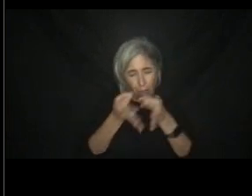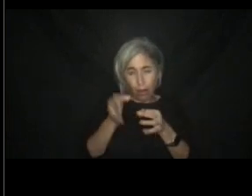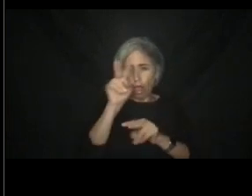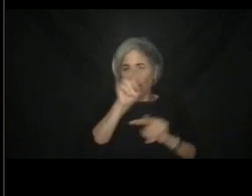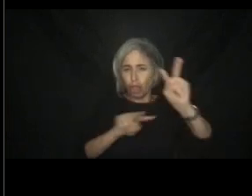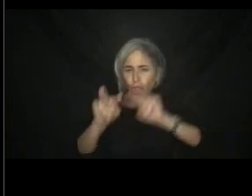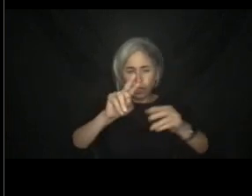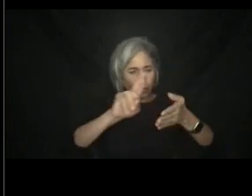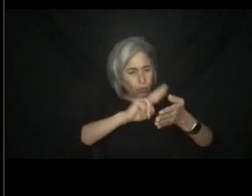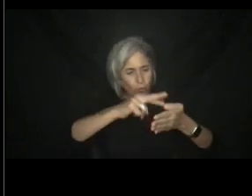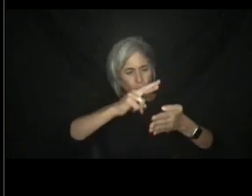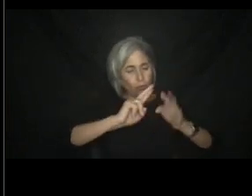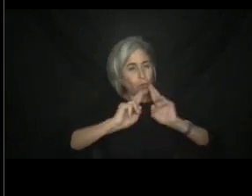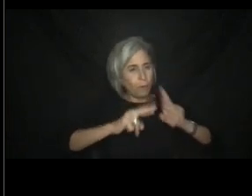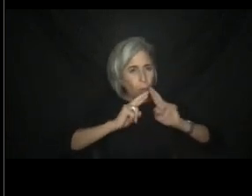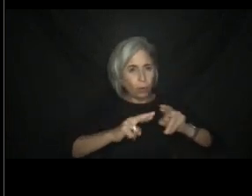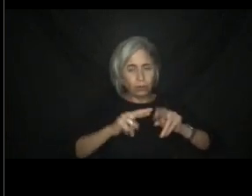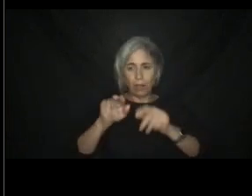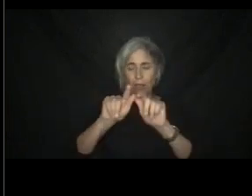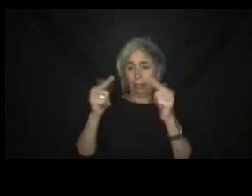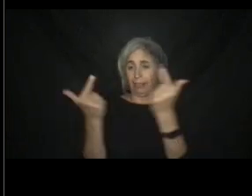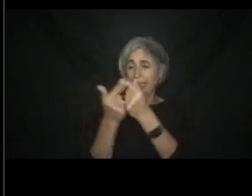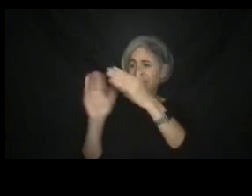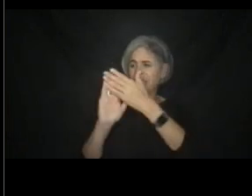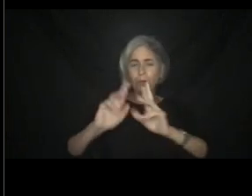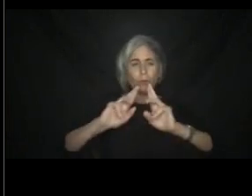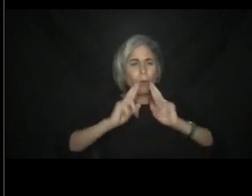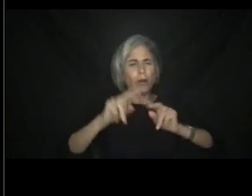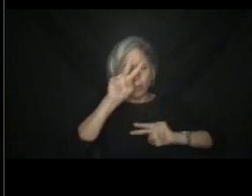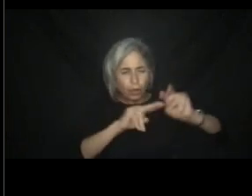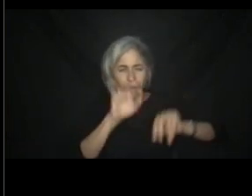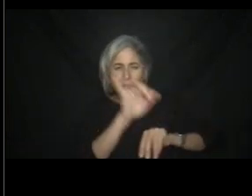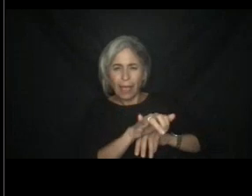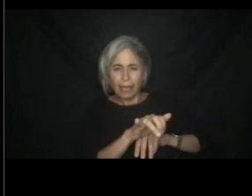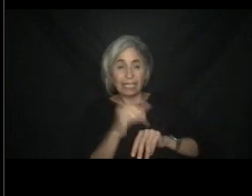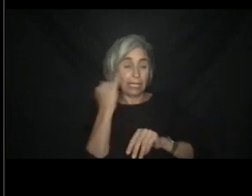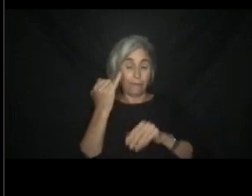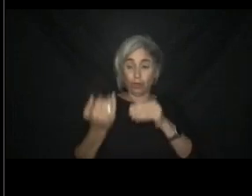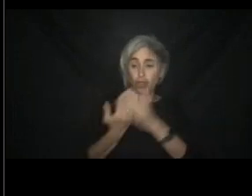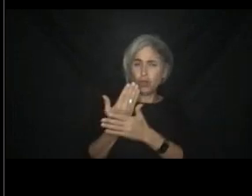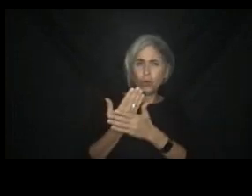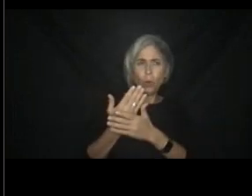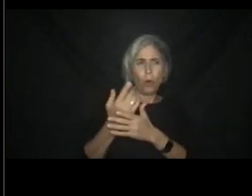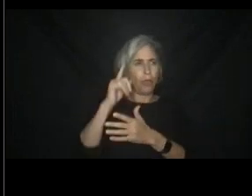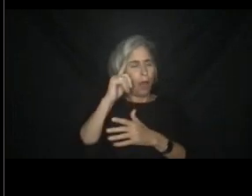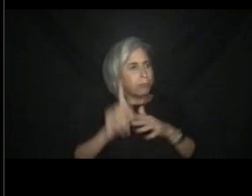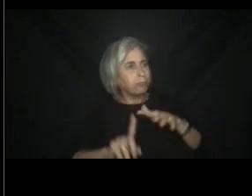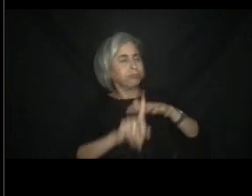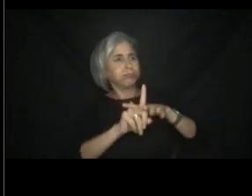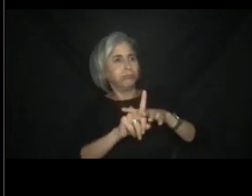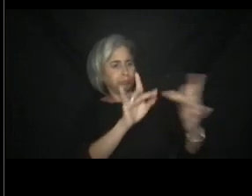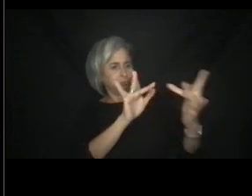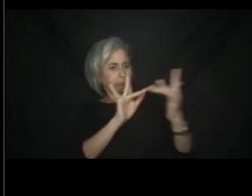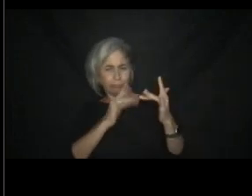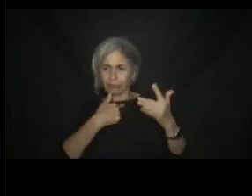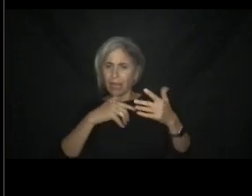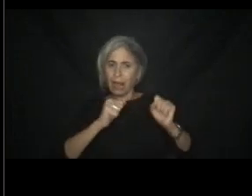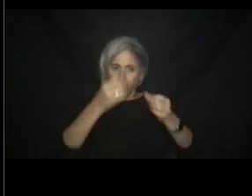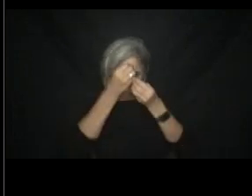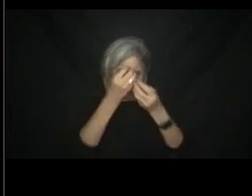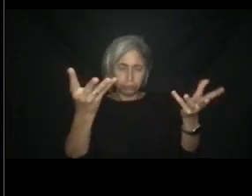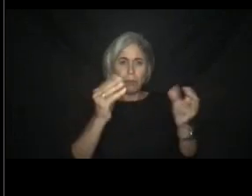report, look at your League of Cities report, and anything new, any ideas you want to have or things that trigger thoughts, make sure you just reach out to me and I can give you more insight on